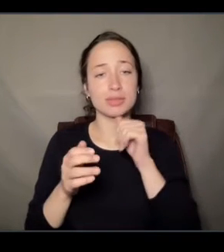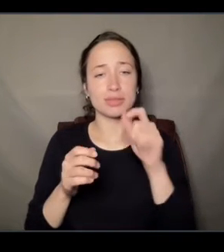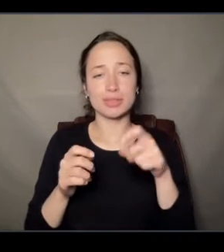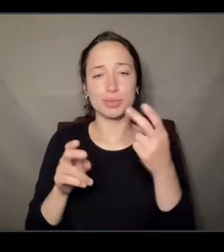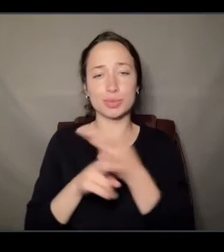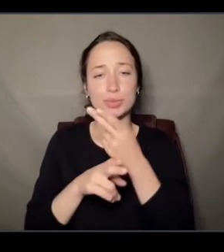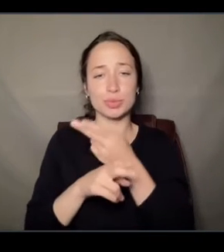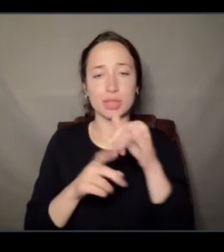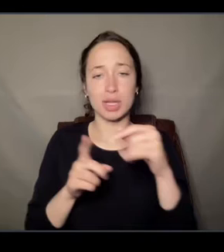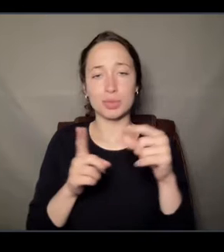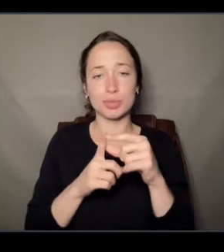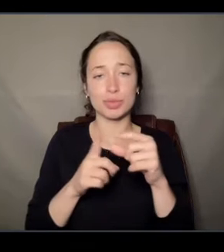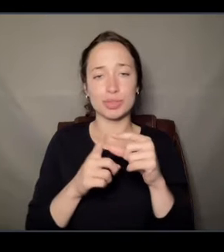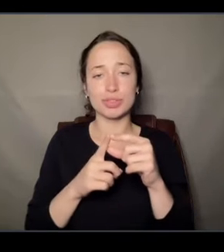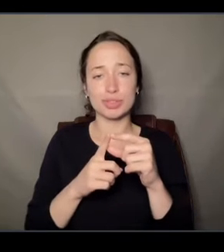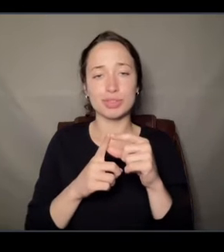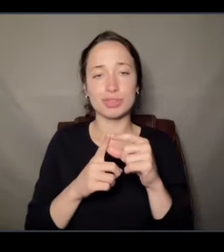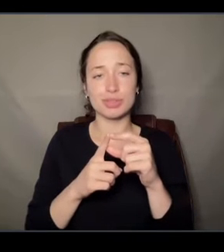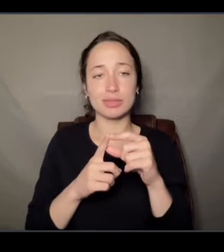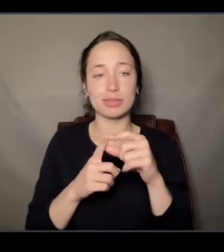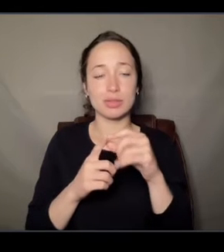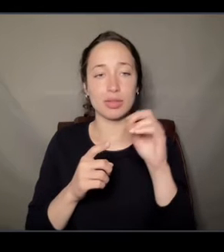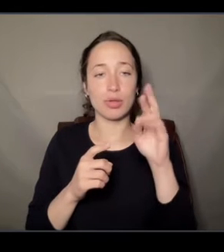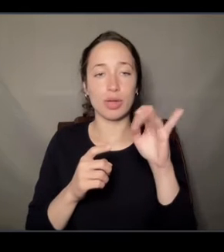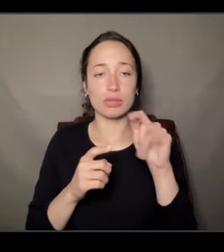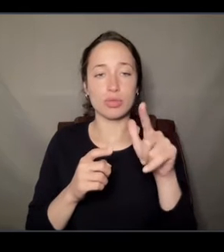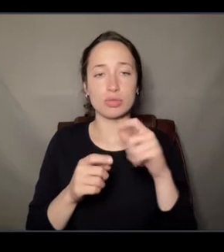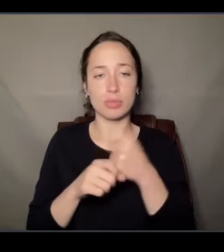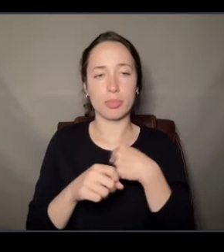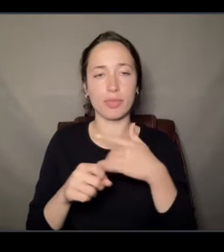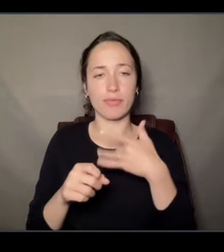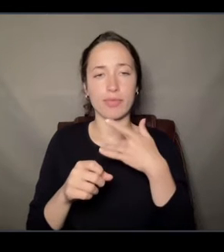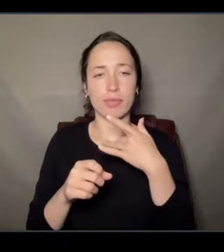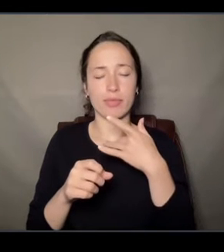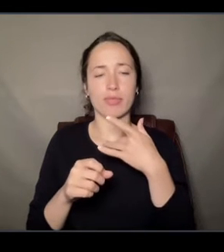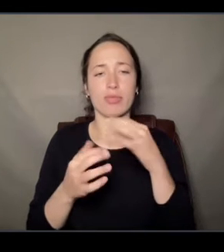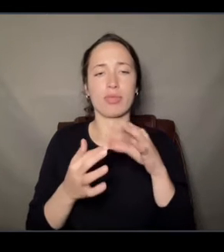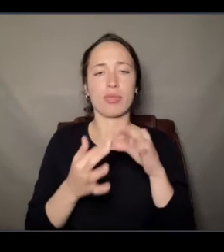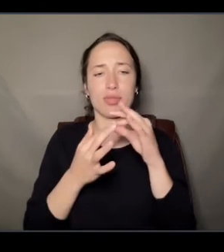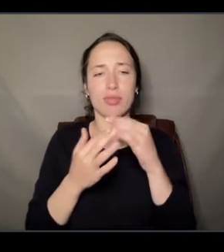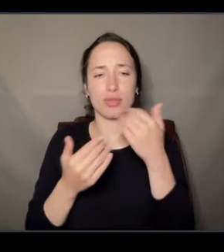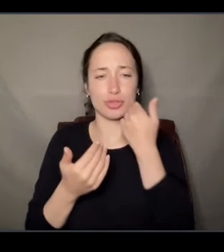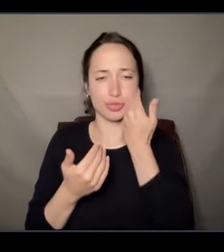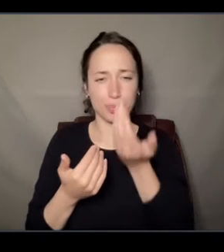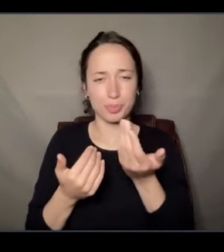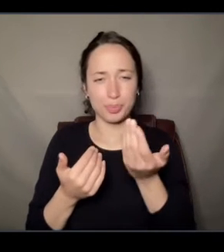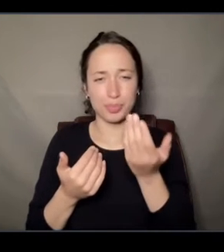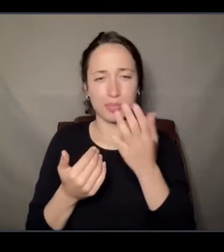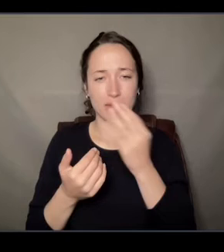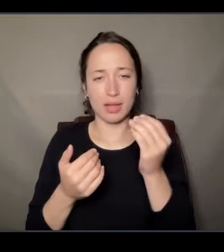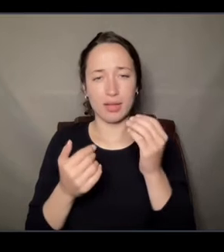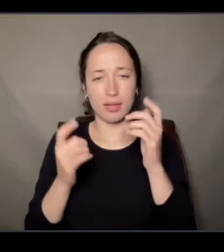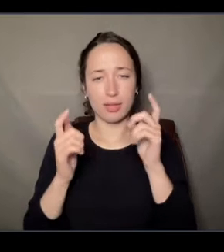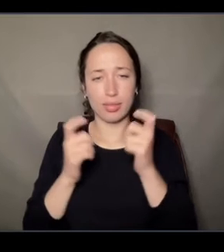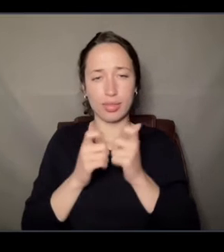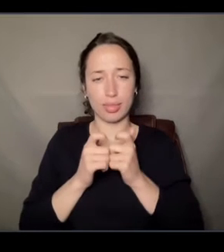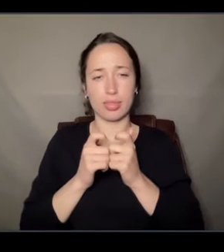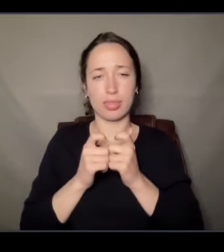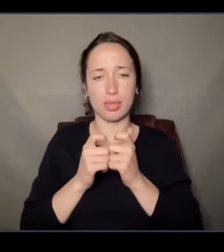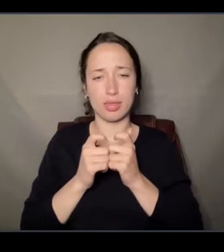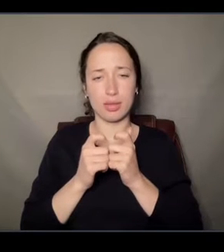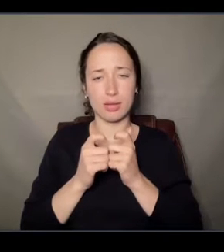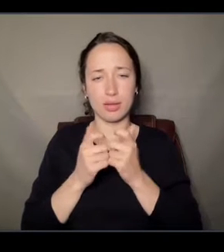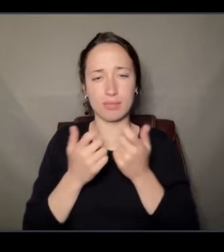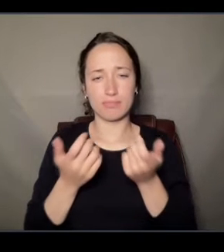not even need to use that word, Oriental, for me to feel that very particular kind of